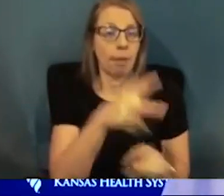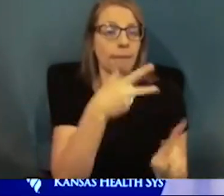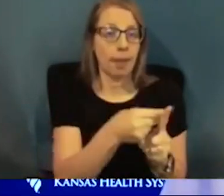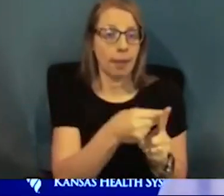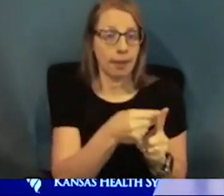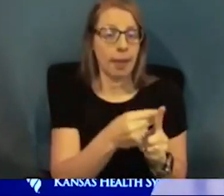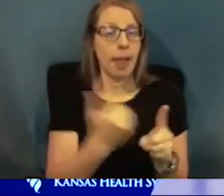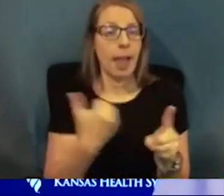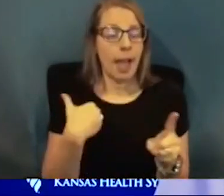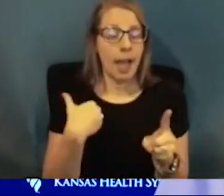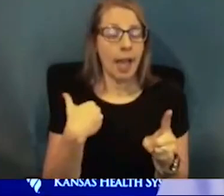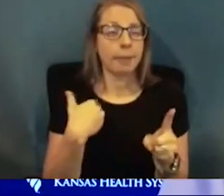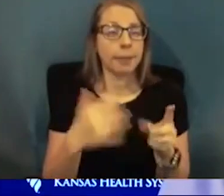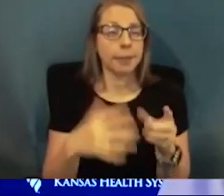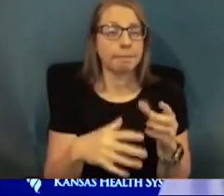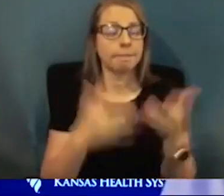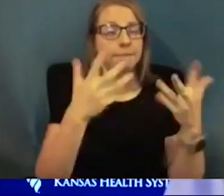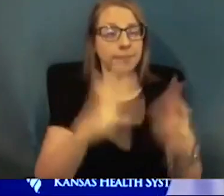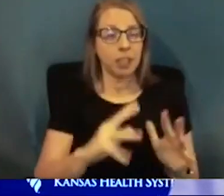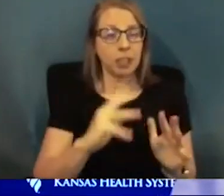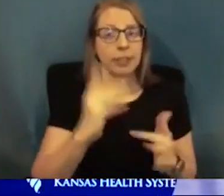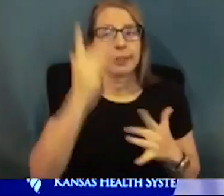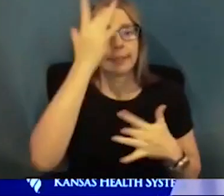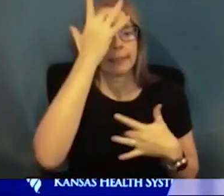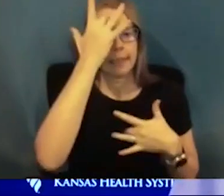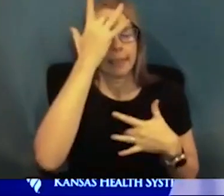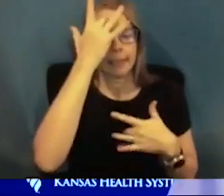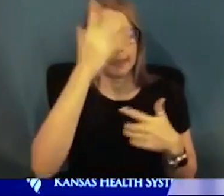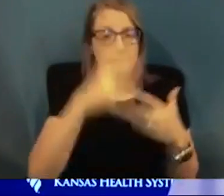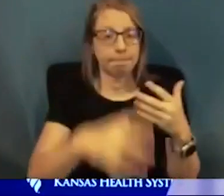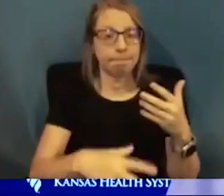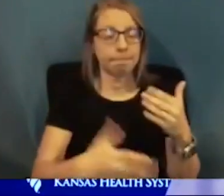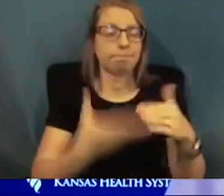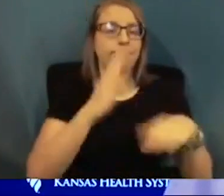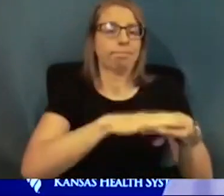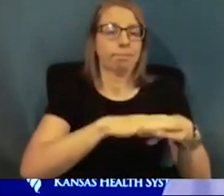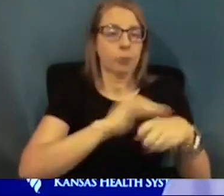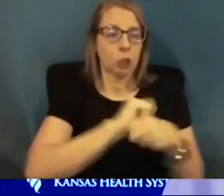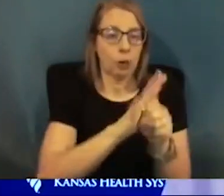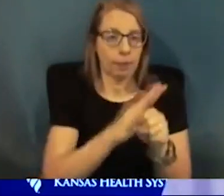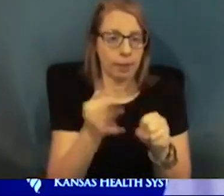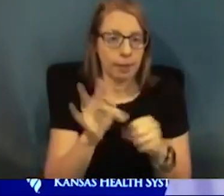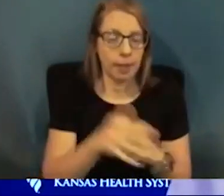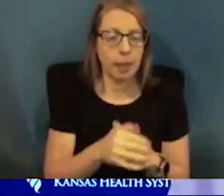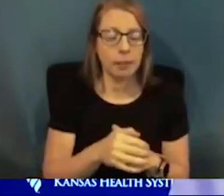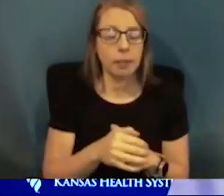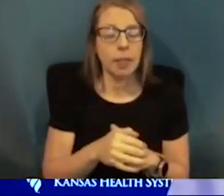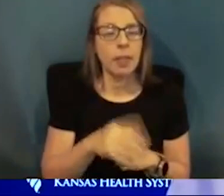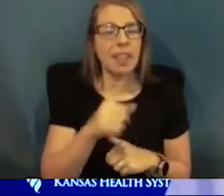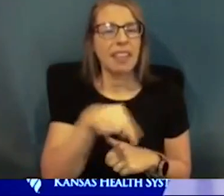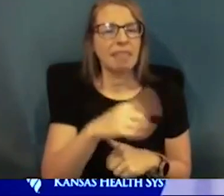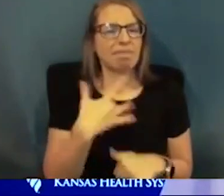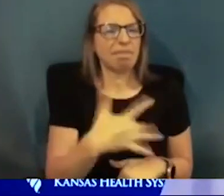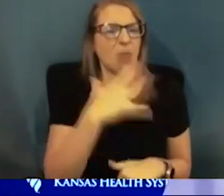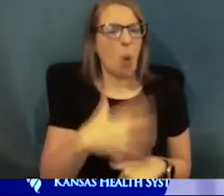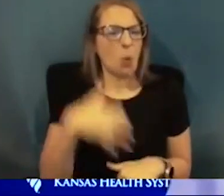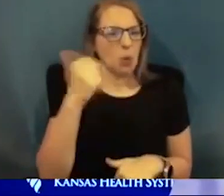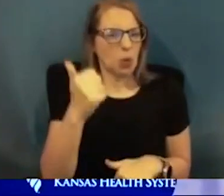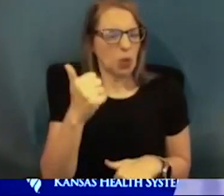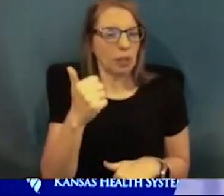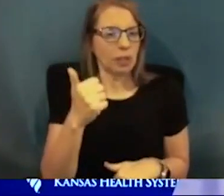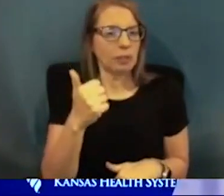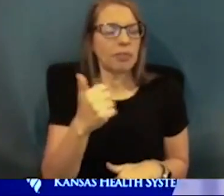comorbid conditions. They tend to be older. They did have significant conditions such as heart disease, which